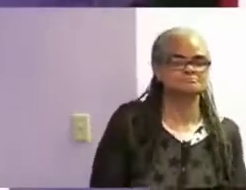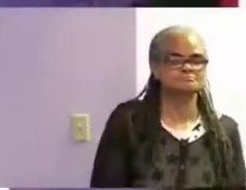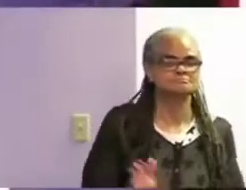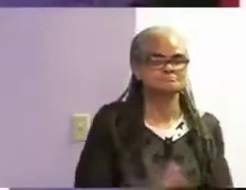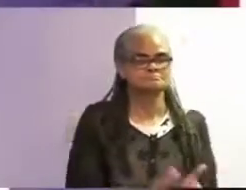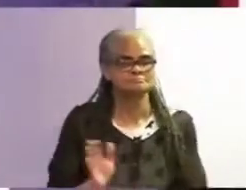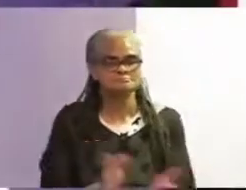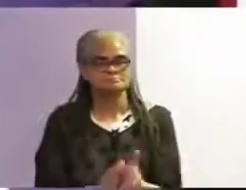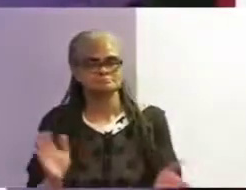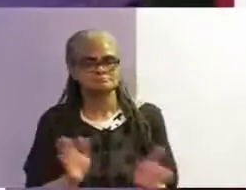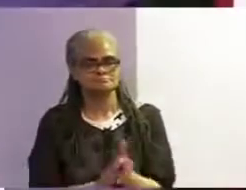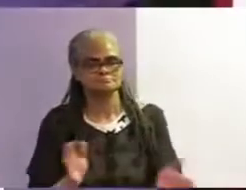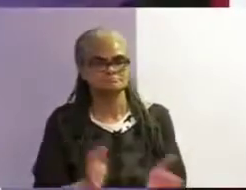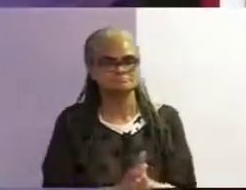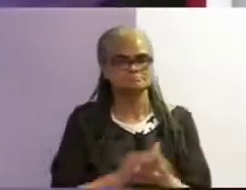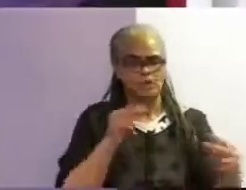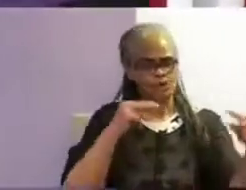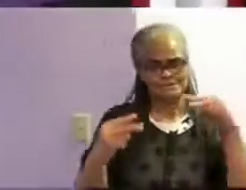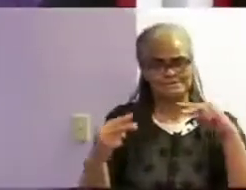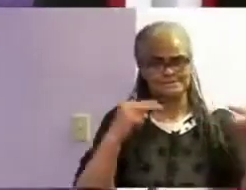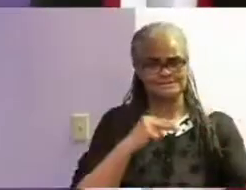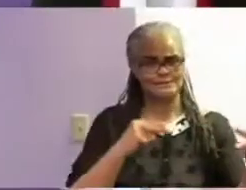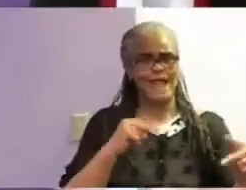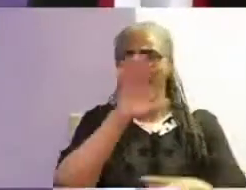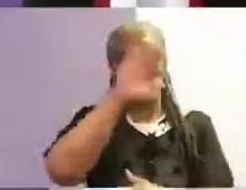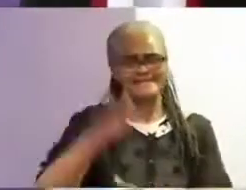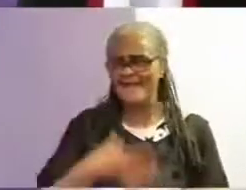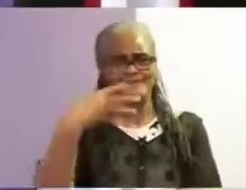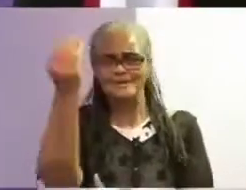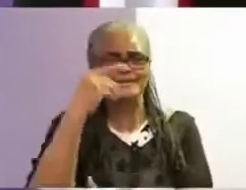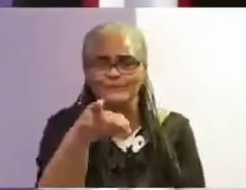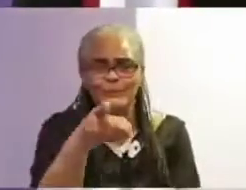Somebody one more time and shout, I'll never leave you.